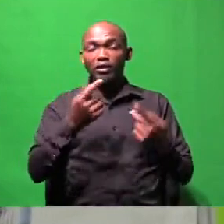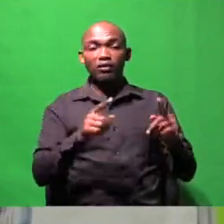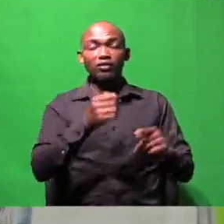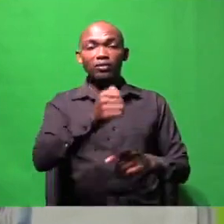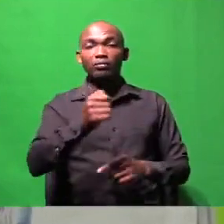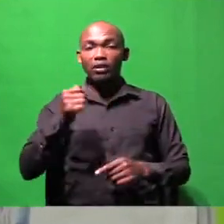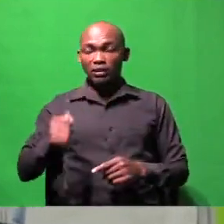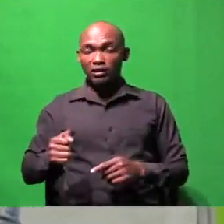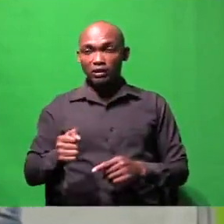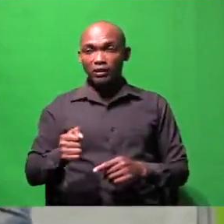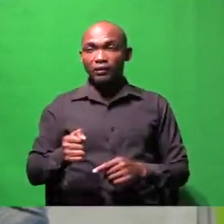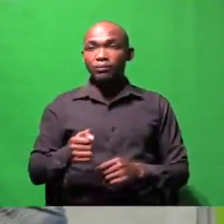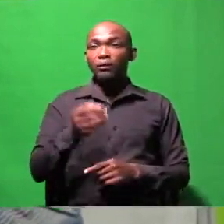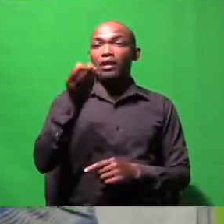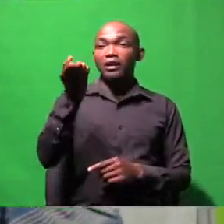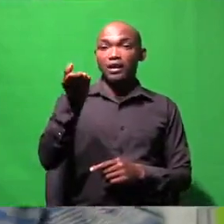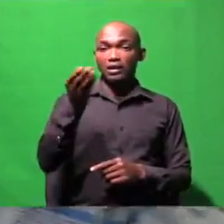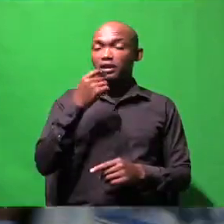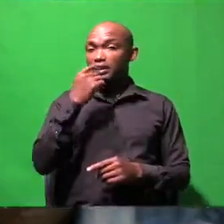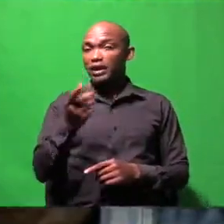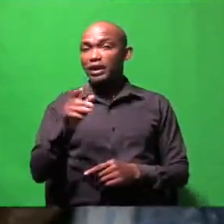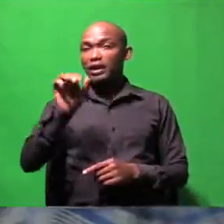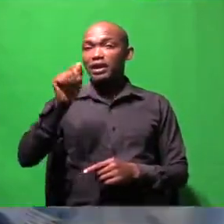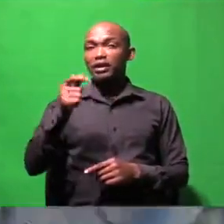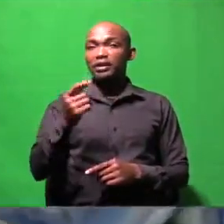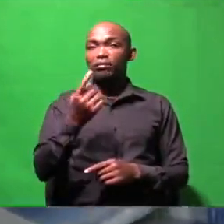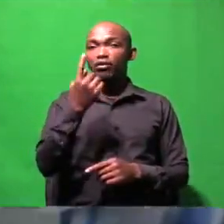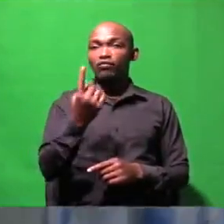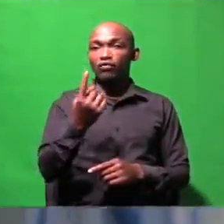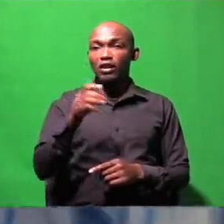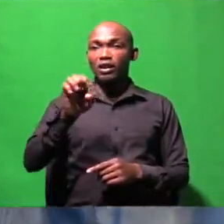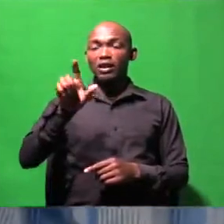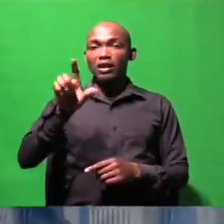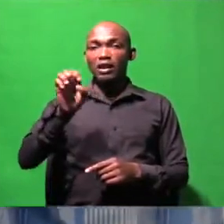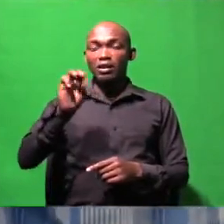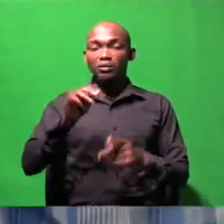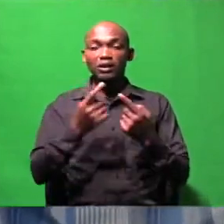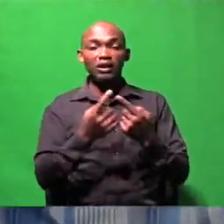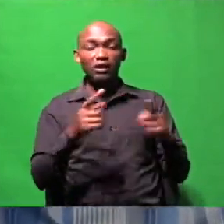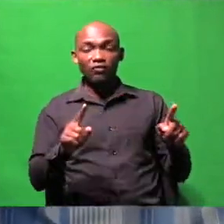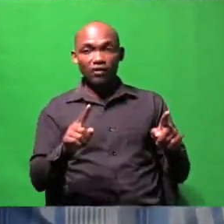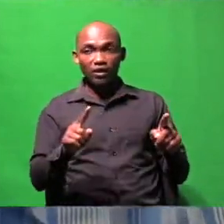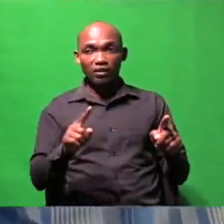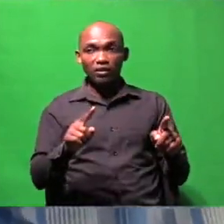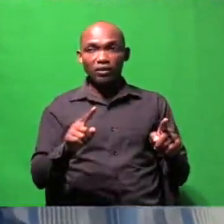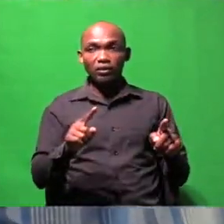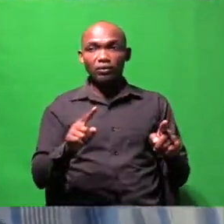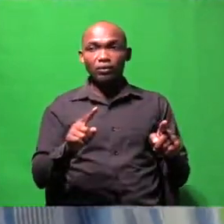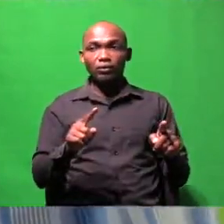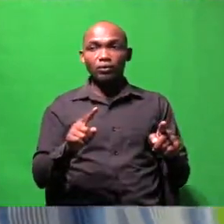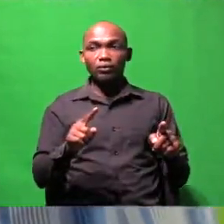from another in mass. So it means that this postulate match.